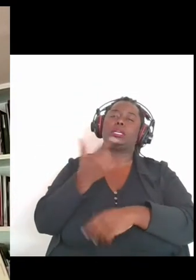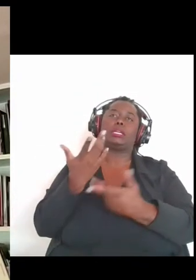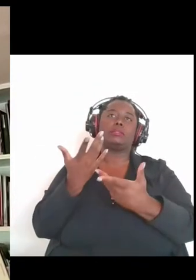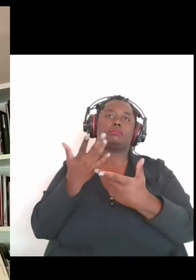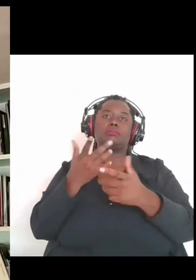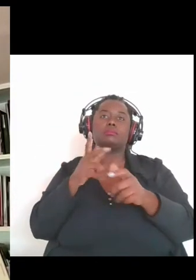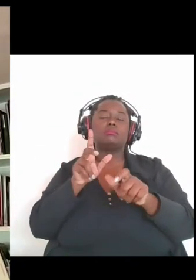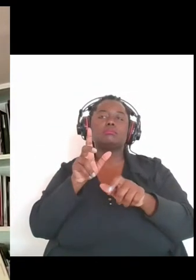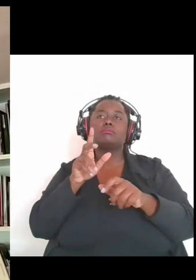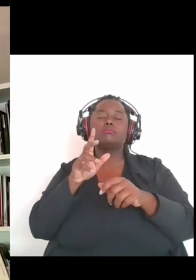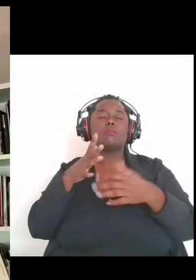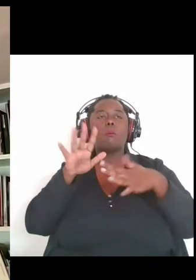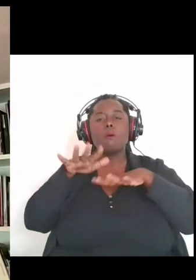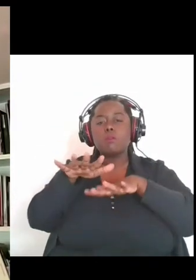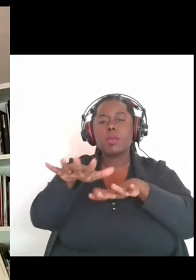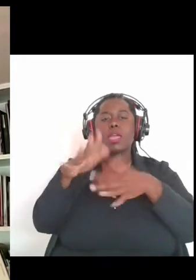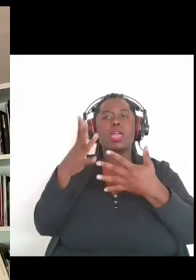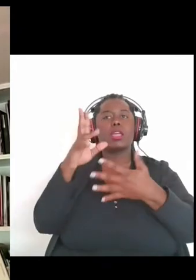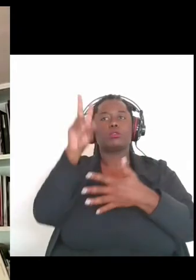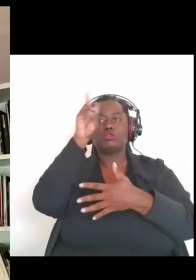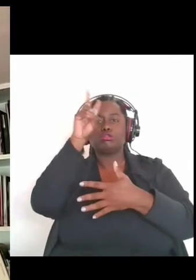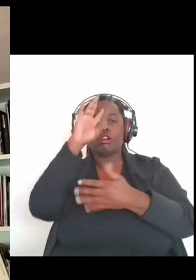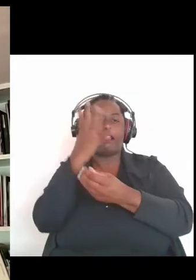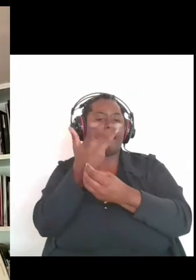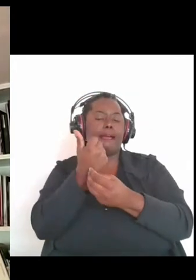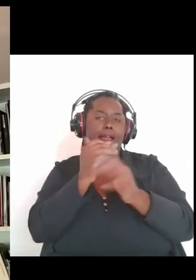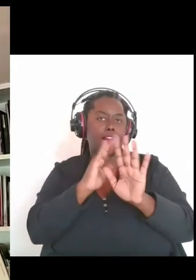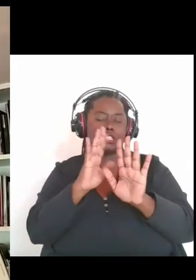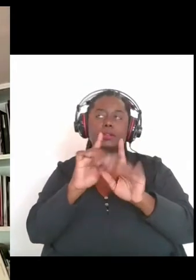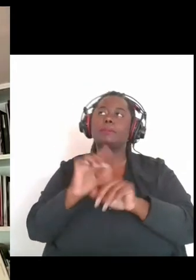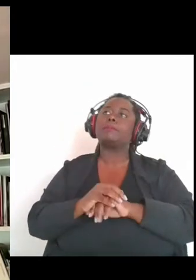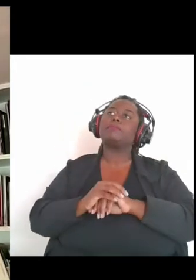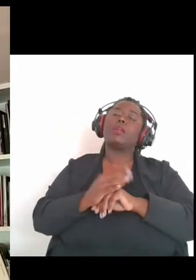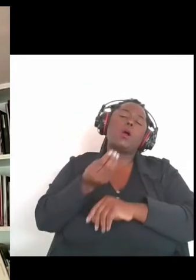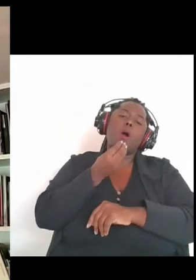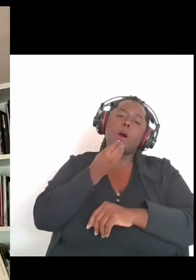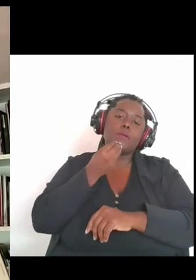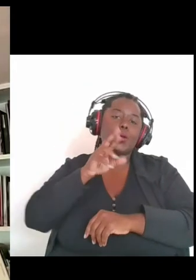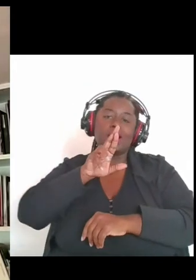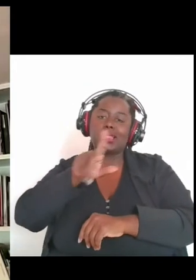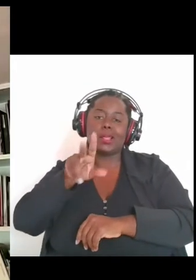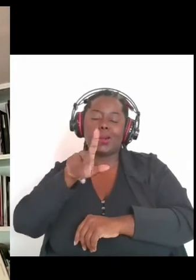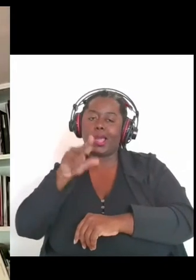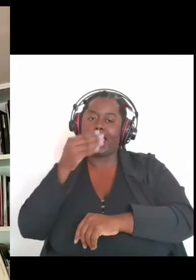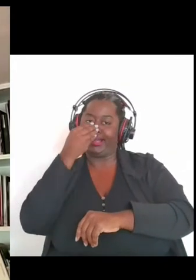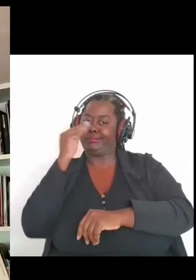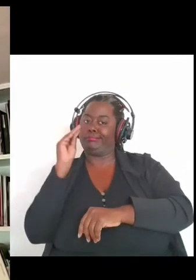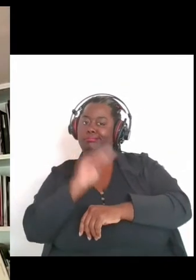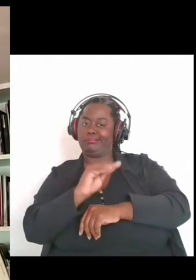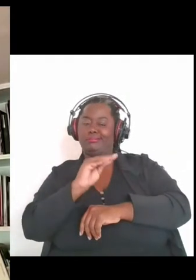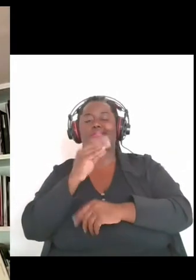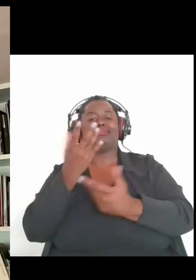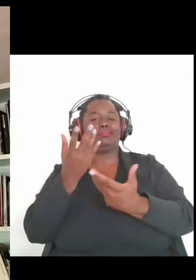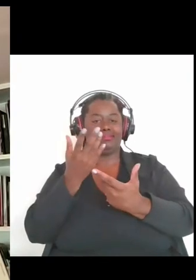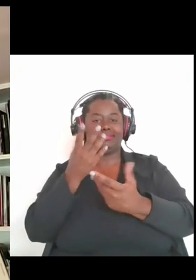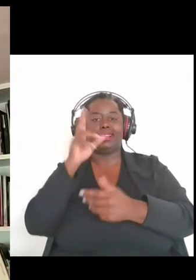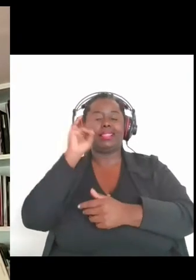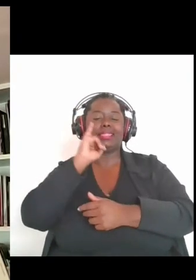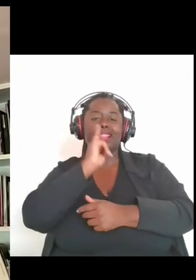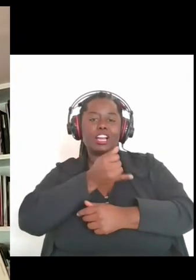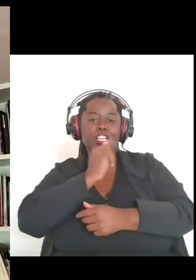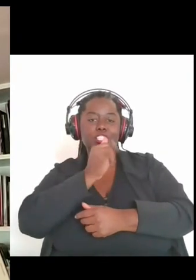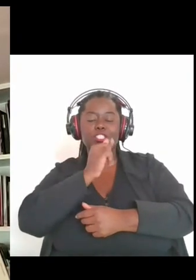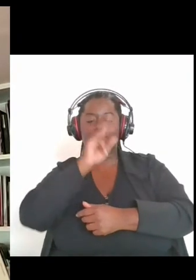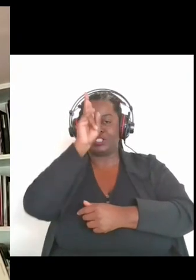than history is related to art history for example of course we are not totally abandoning the